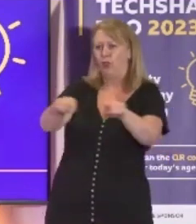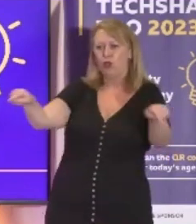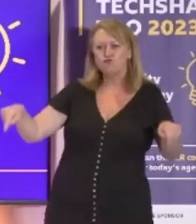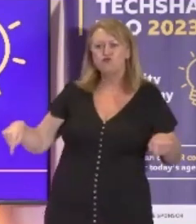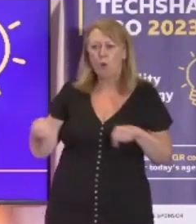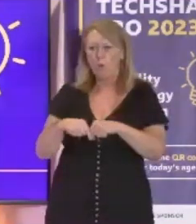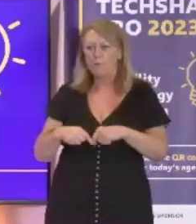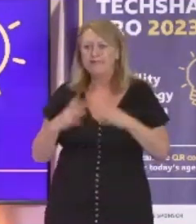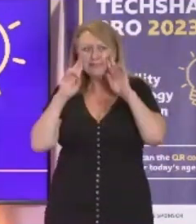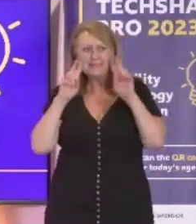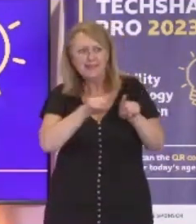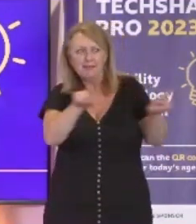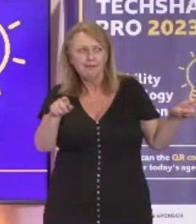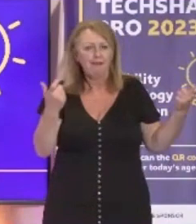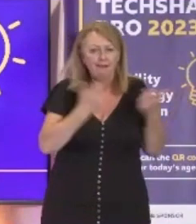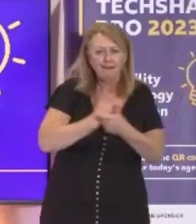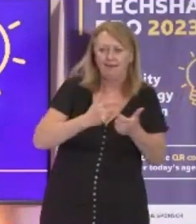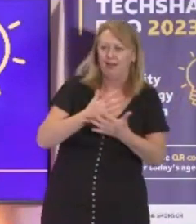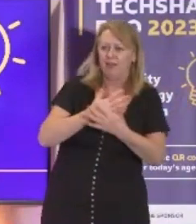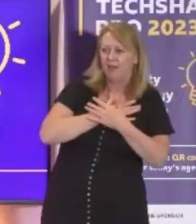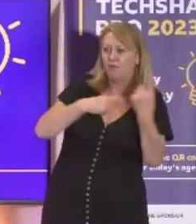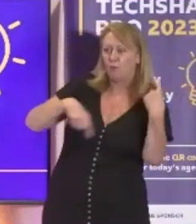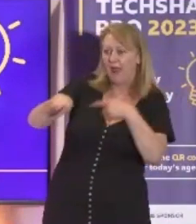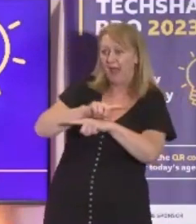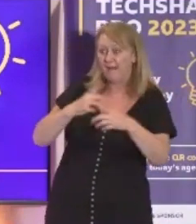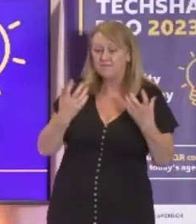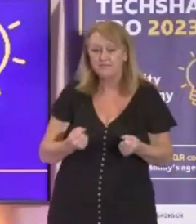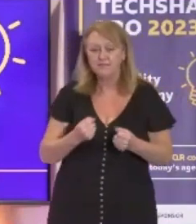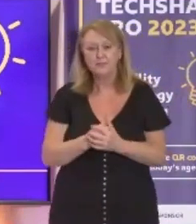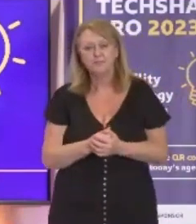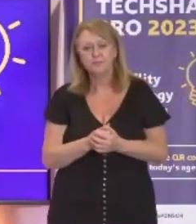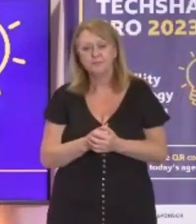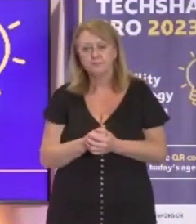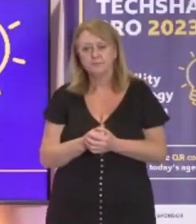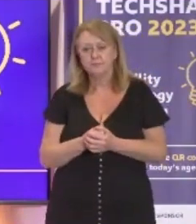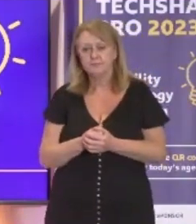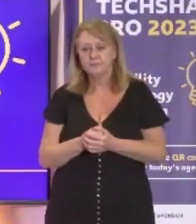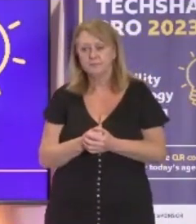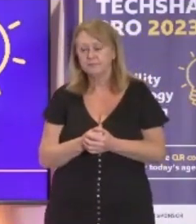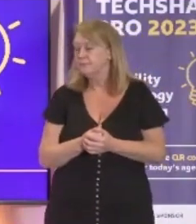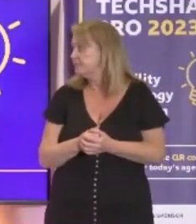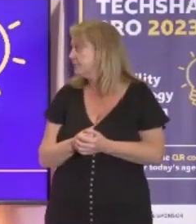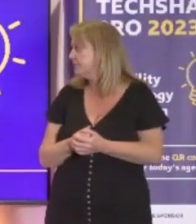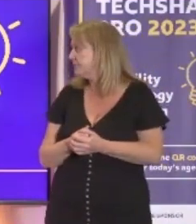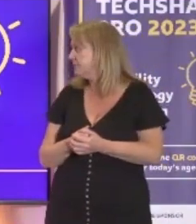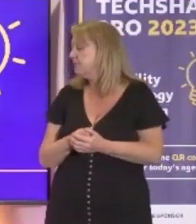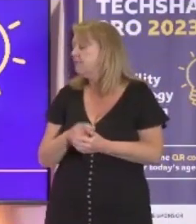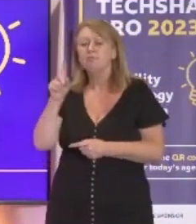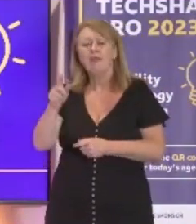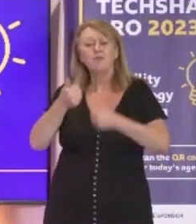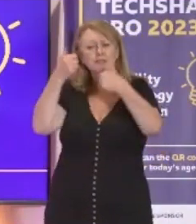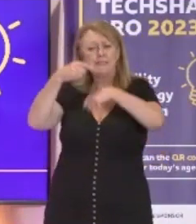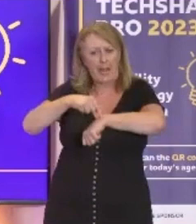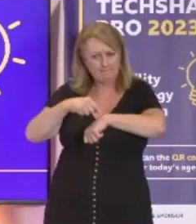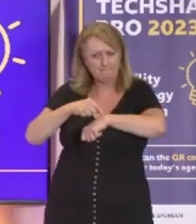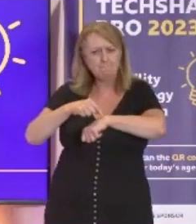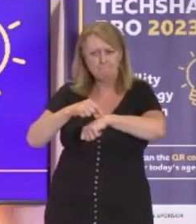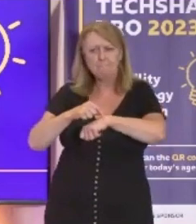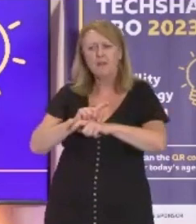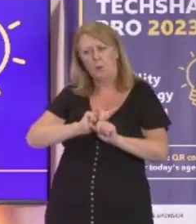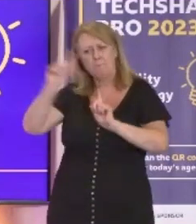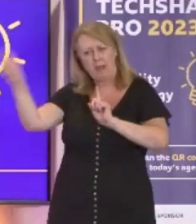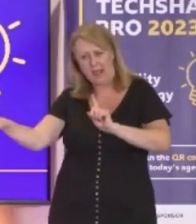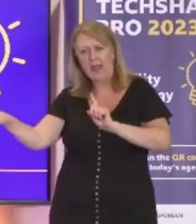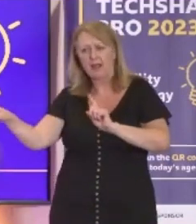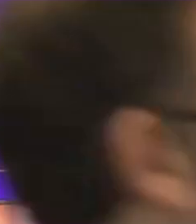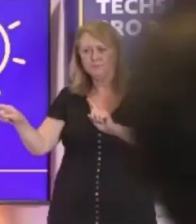the fun and the love and all the enjoyment we're going to have. You're in Cape Town, I think. So I am. Have a great time there. And thanks so